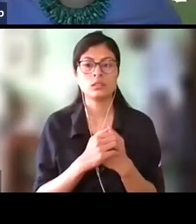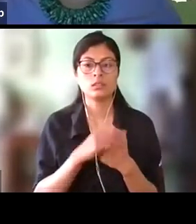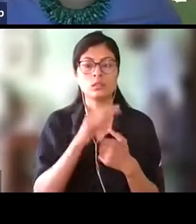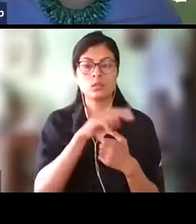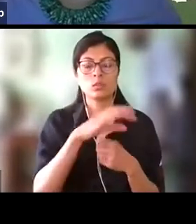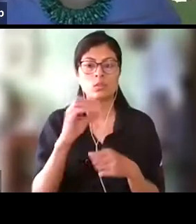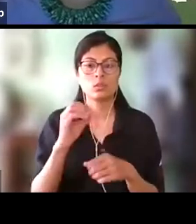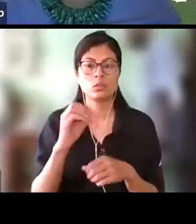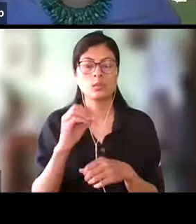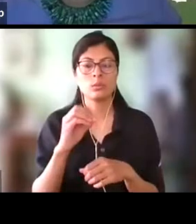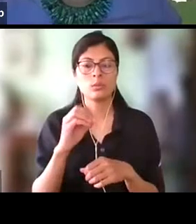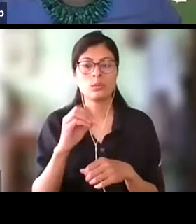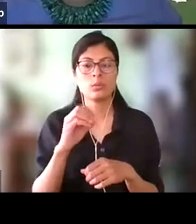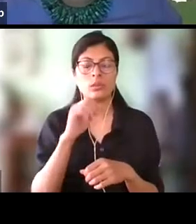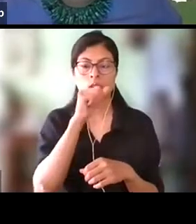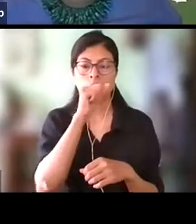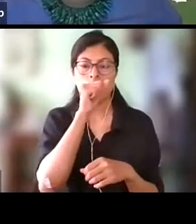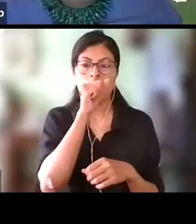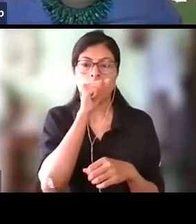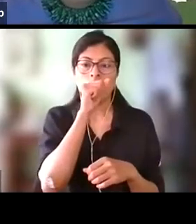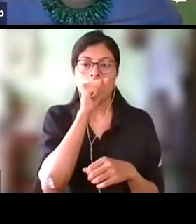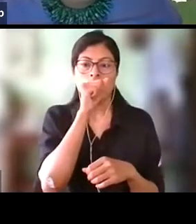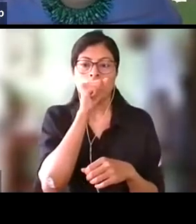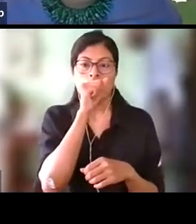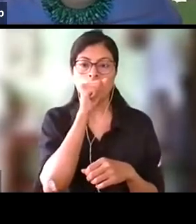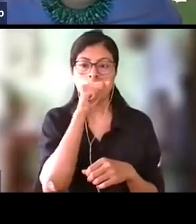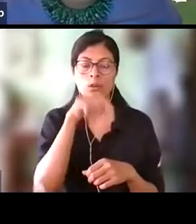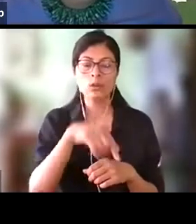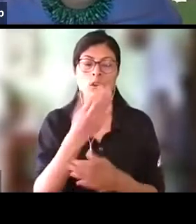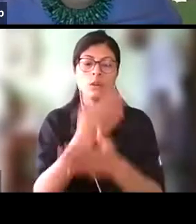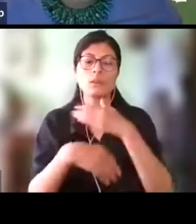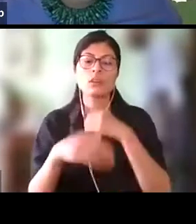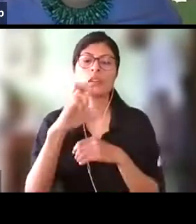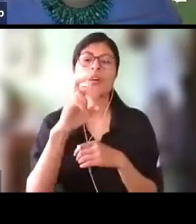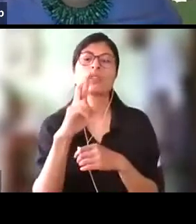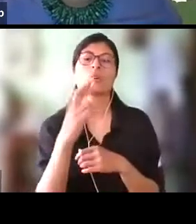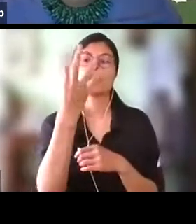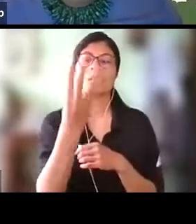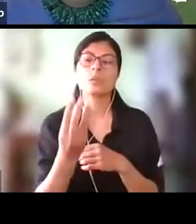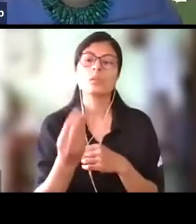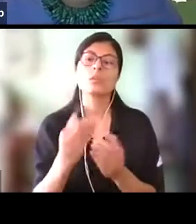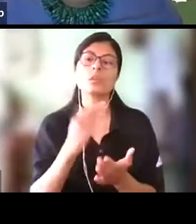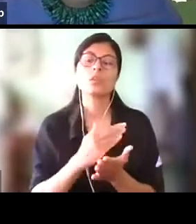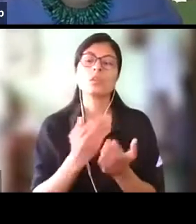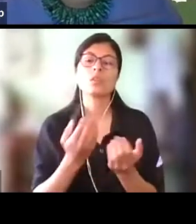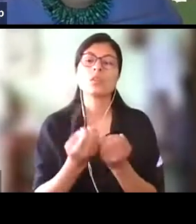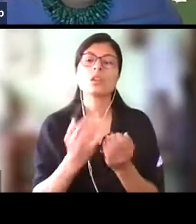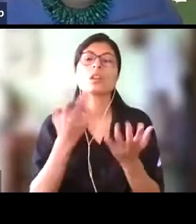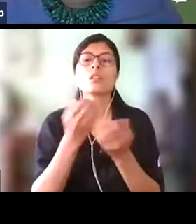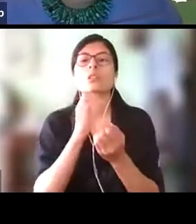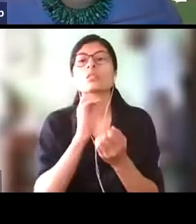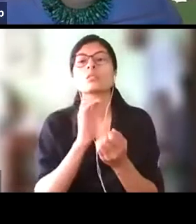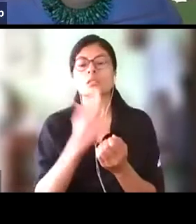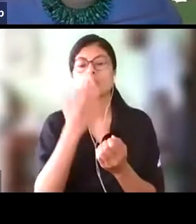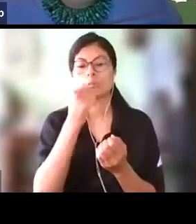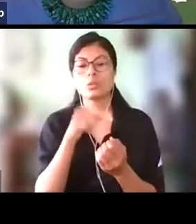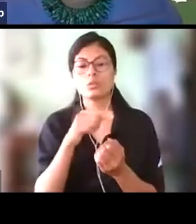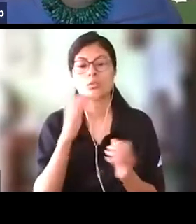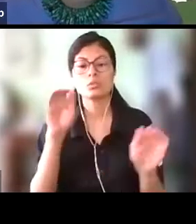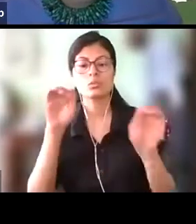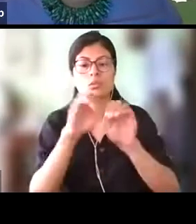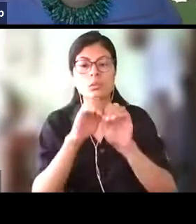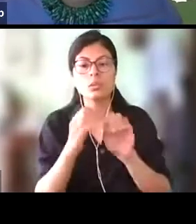prevalence rate of disability, because it has direct connection with the climate change. So I see these lens and